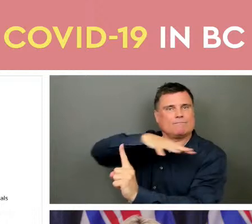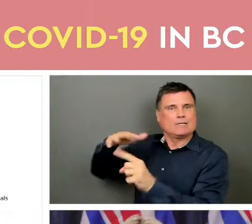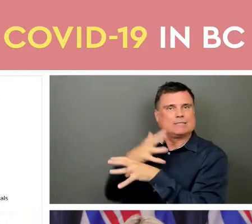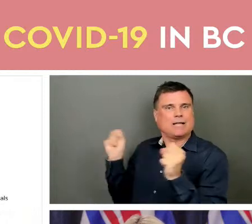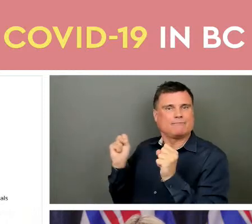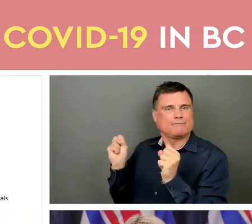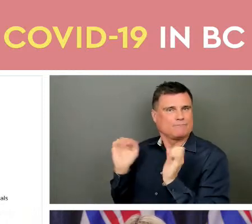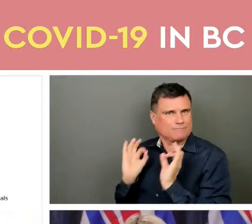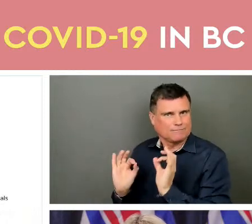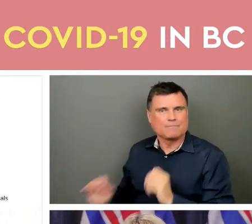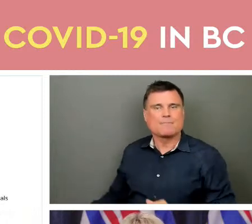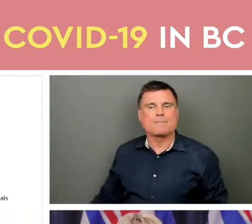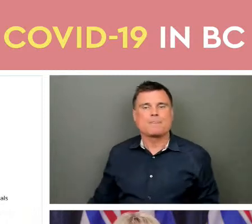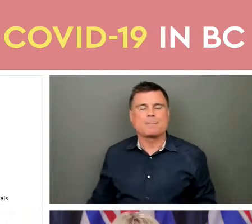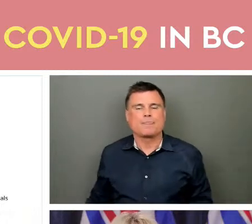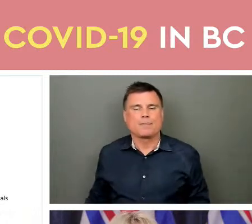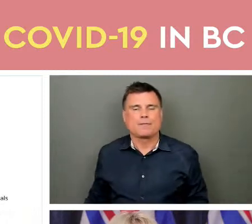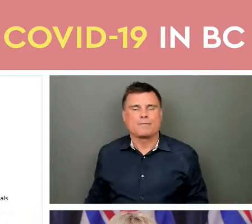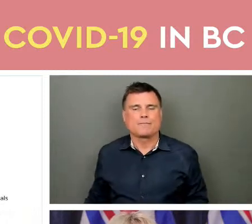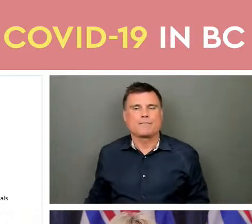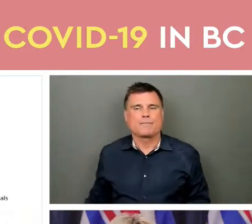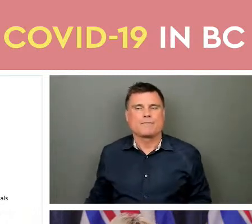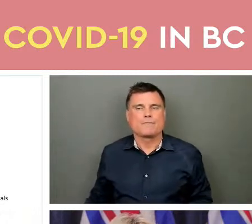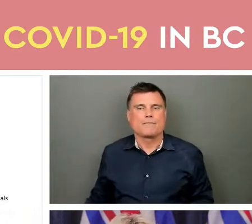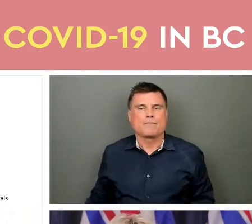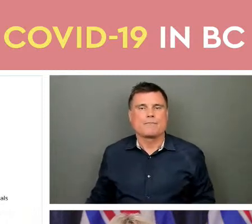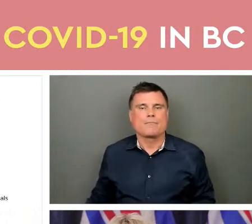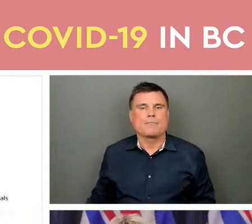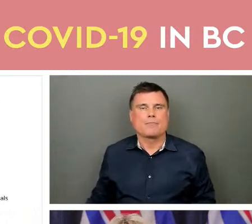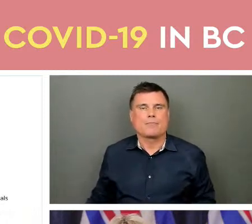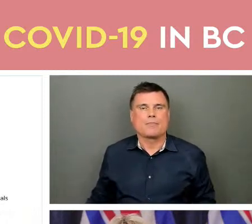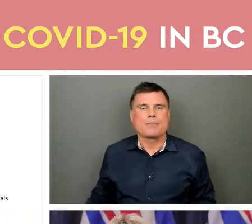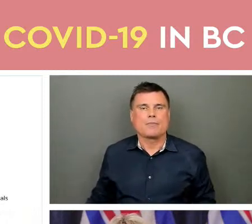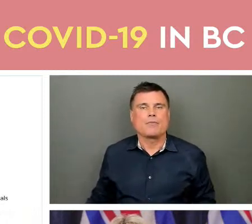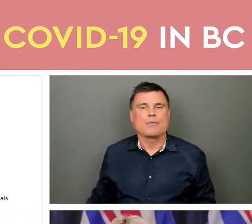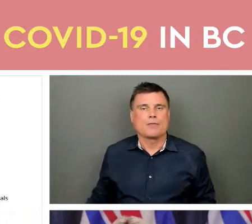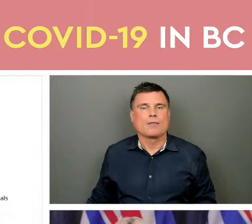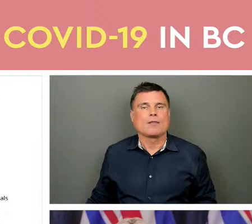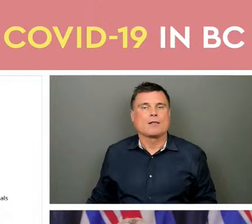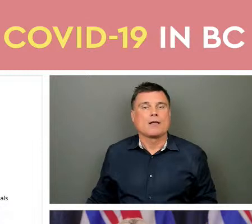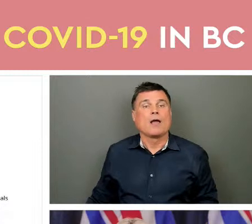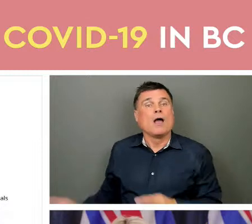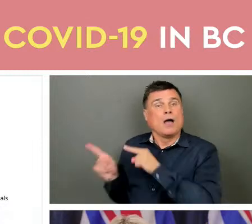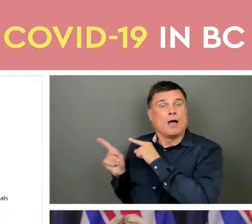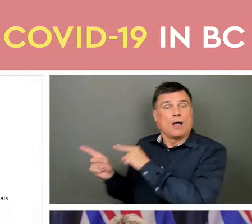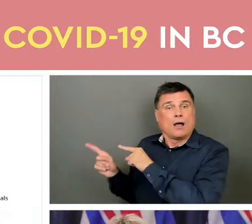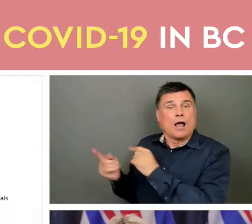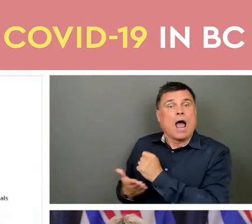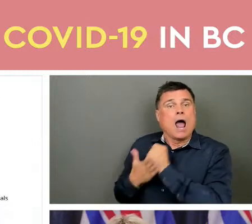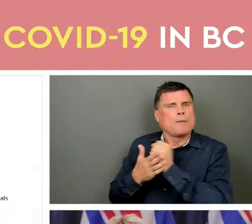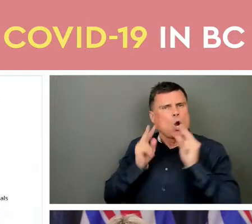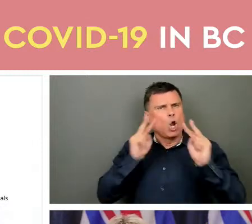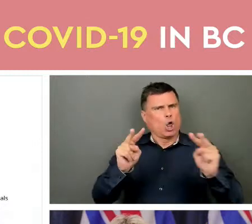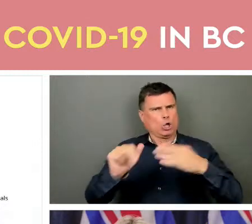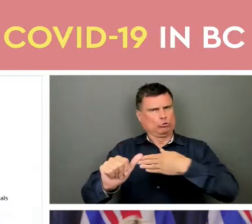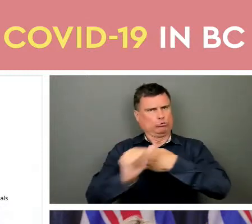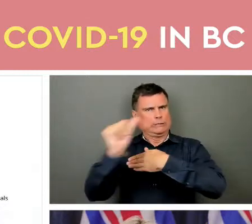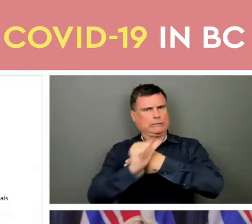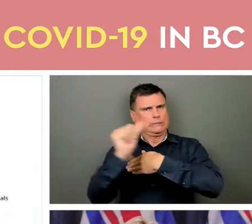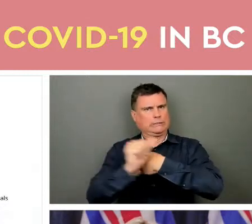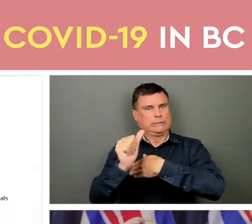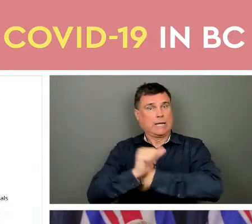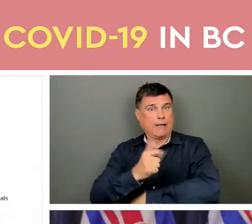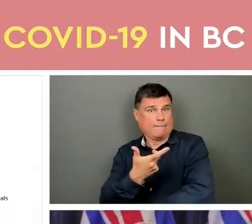So this is some of the information that helps us understand risk and how well the vaccines have been working in protecting people, both